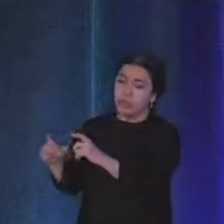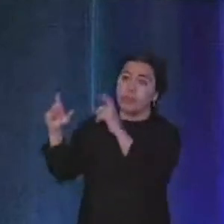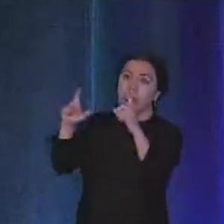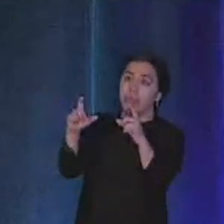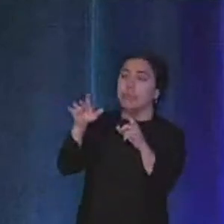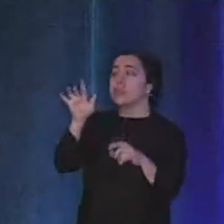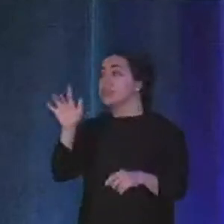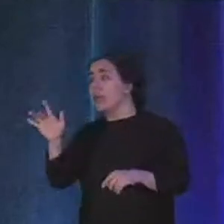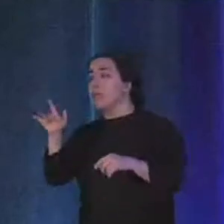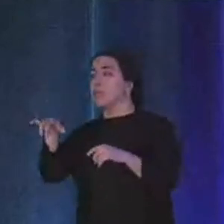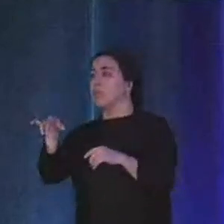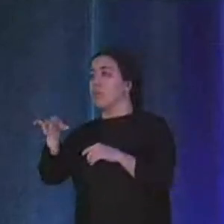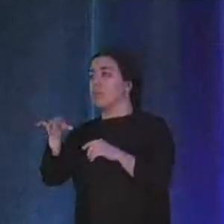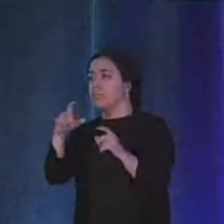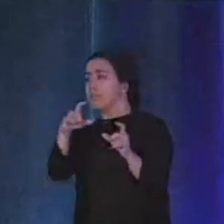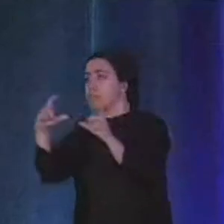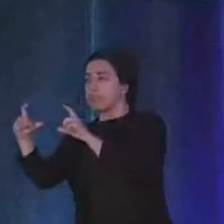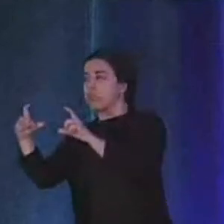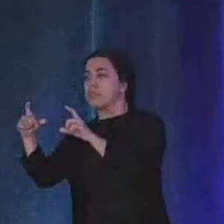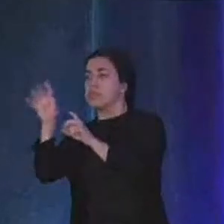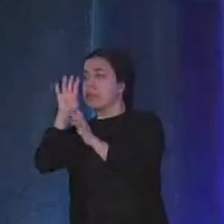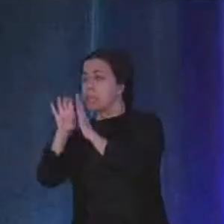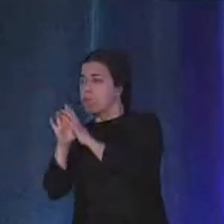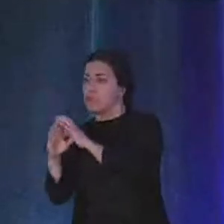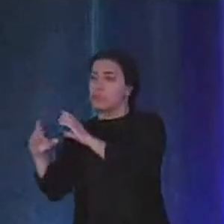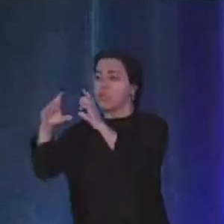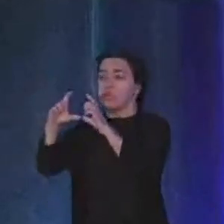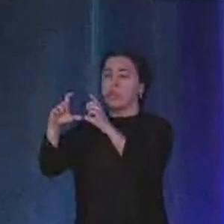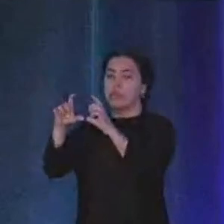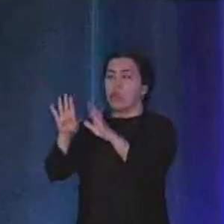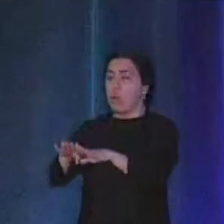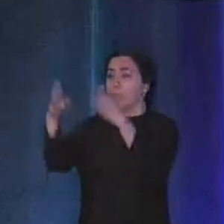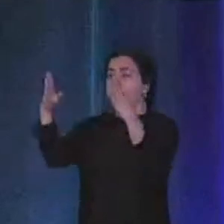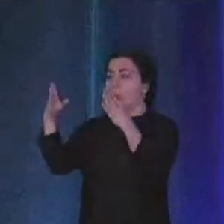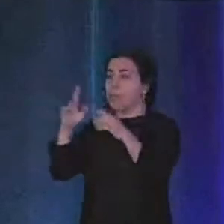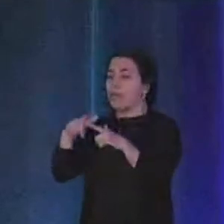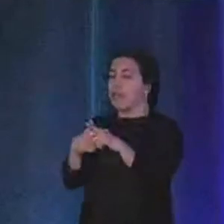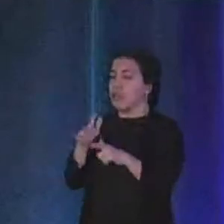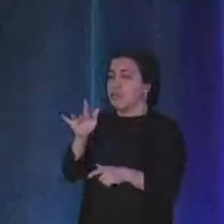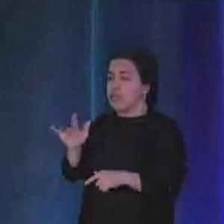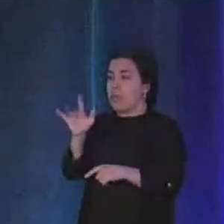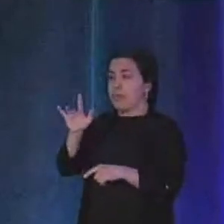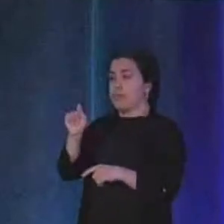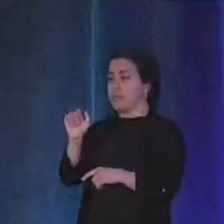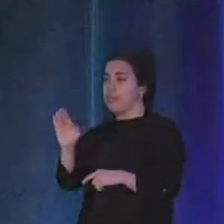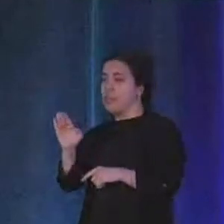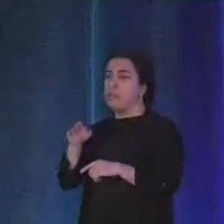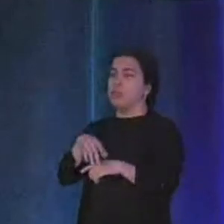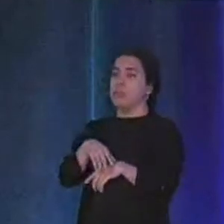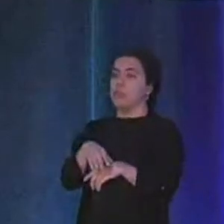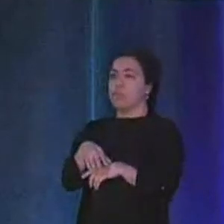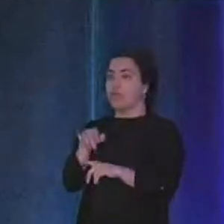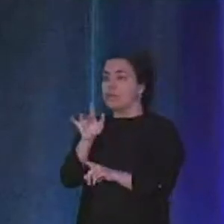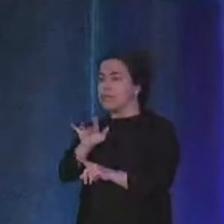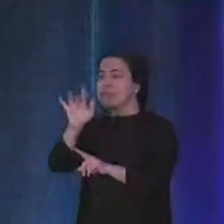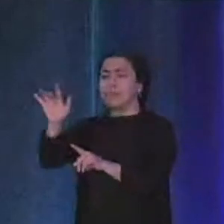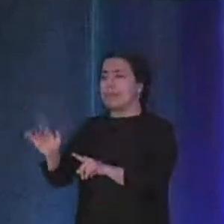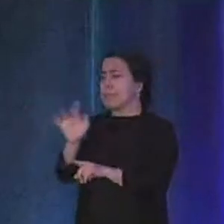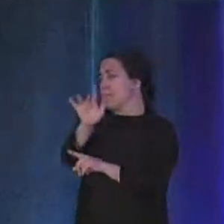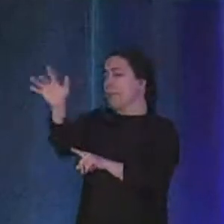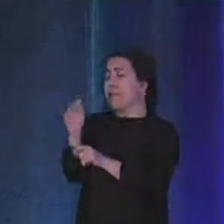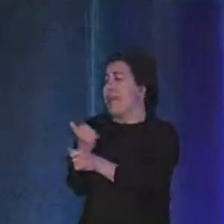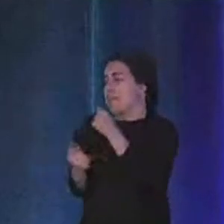to a button to get to the emoji picker. Then you open that up. Then you like tab to the thing you want, or you tab to you're just tabbing